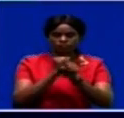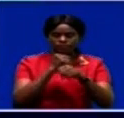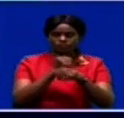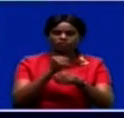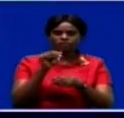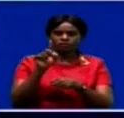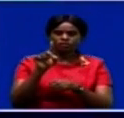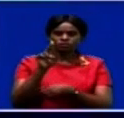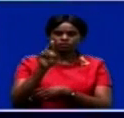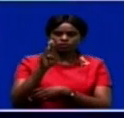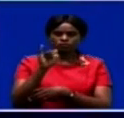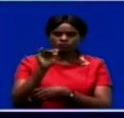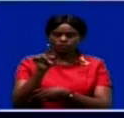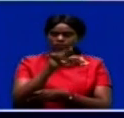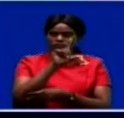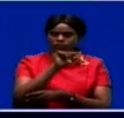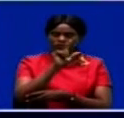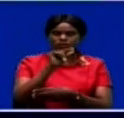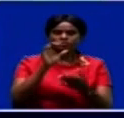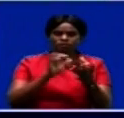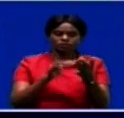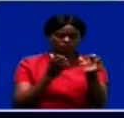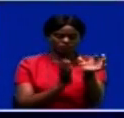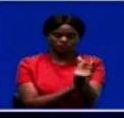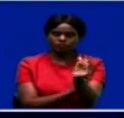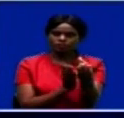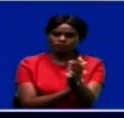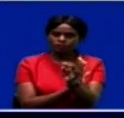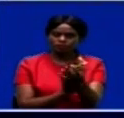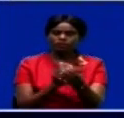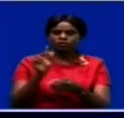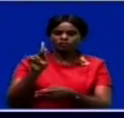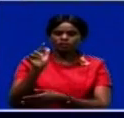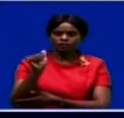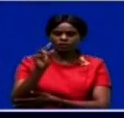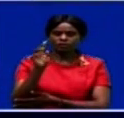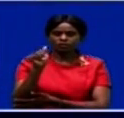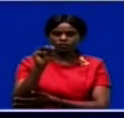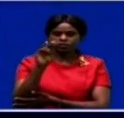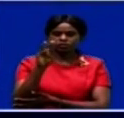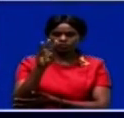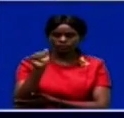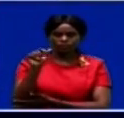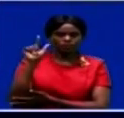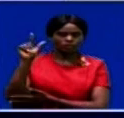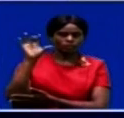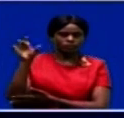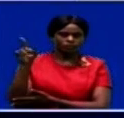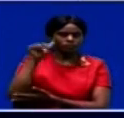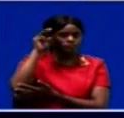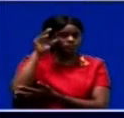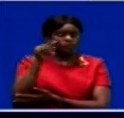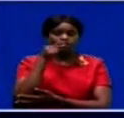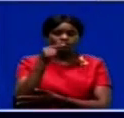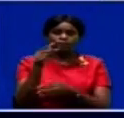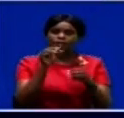Bioenergy Africa at its 20,000 hectare cassava project in Kawambwa, Chitondo area. Luapula Province Minister Nixon Chilangwa